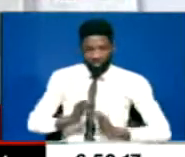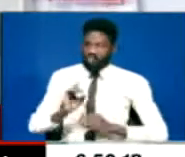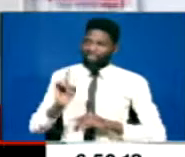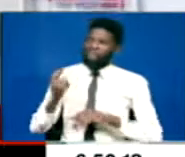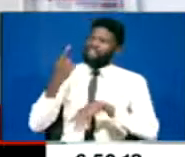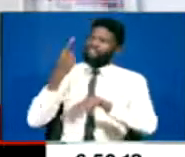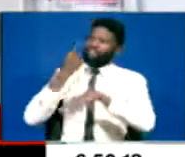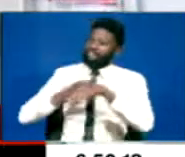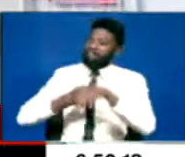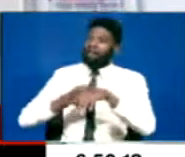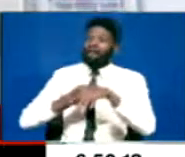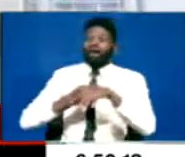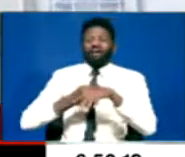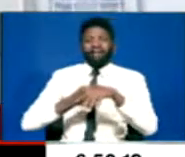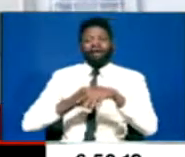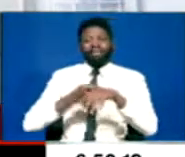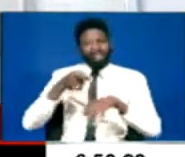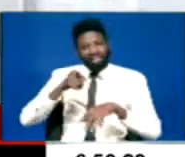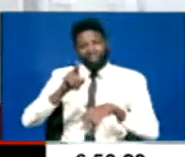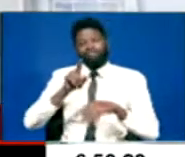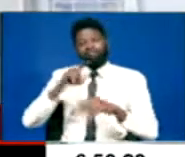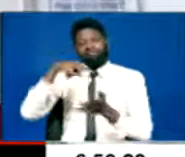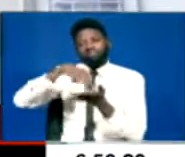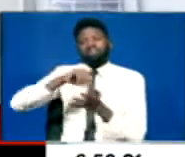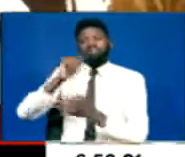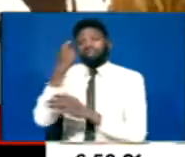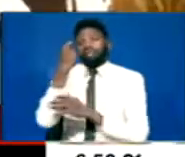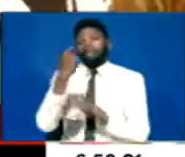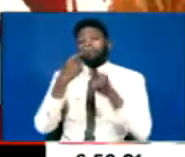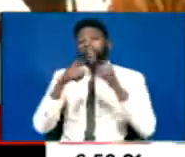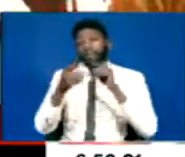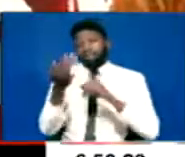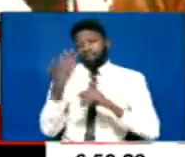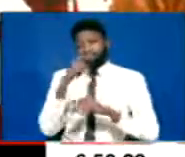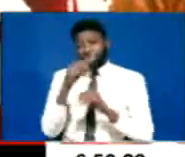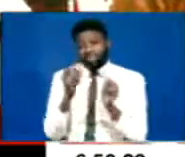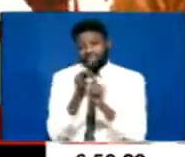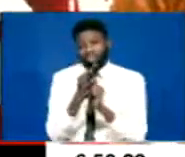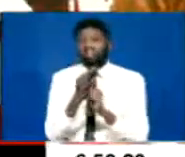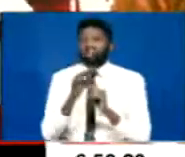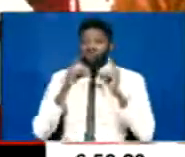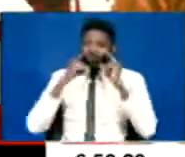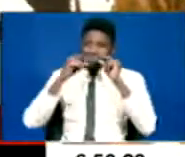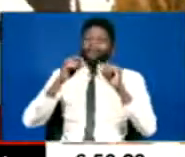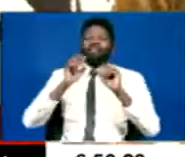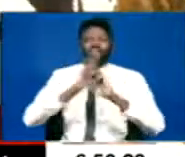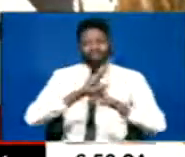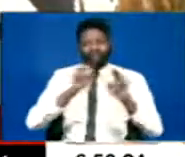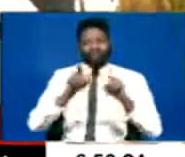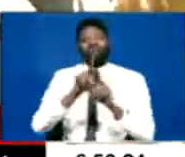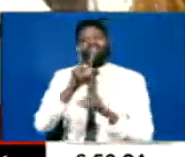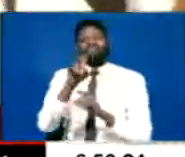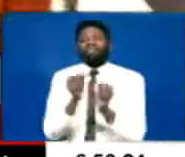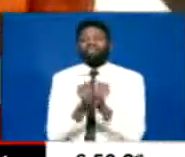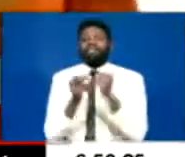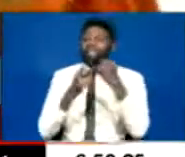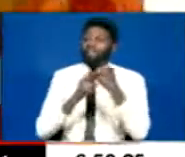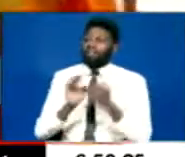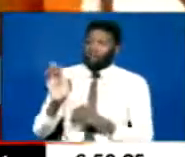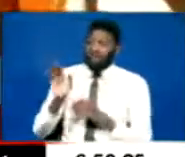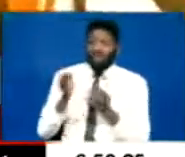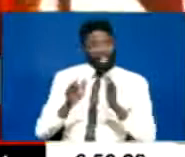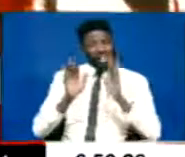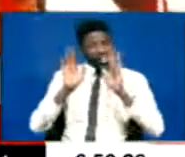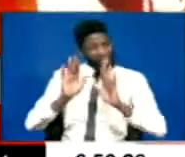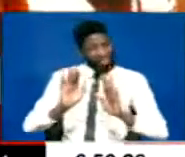declared his interest first in 2013 and 2017. His campaign is also unconventional, as it is marked